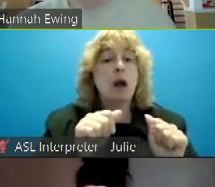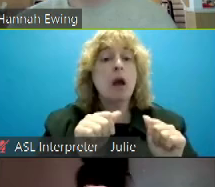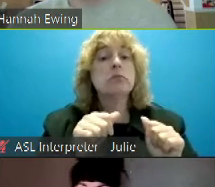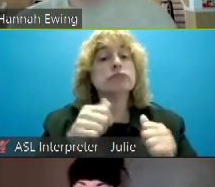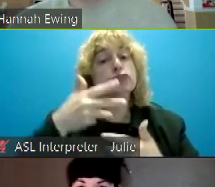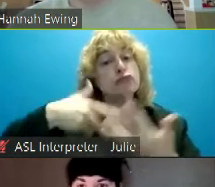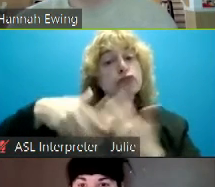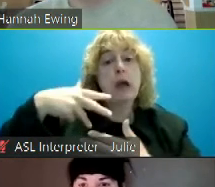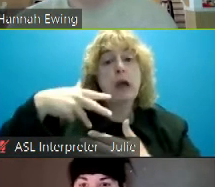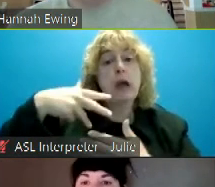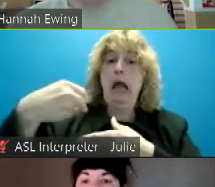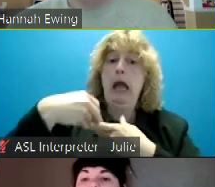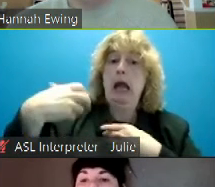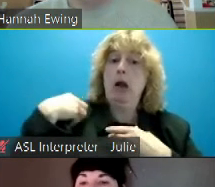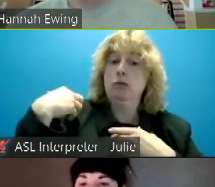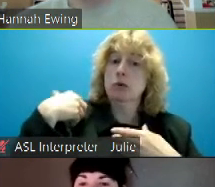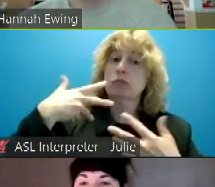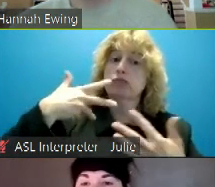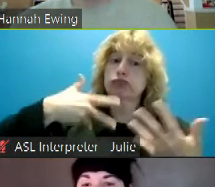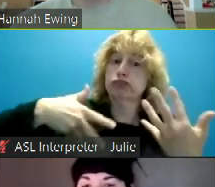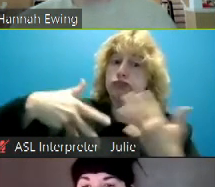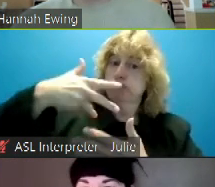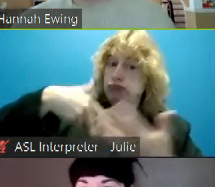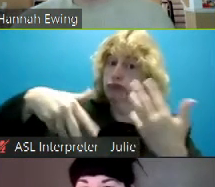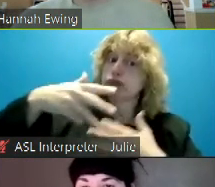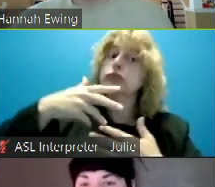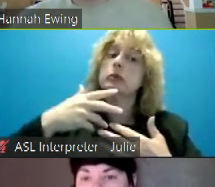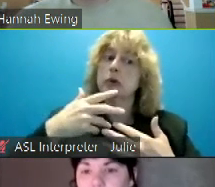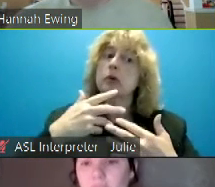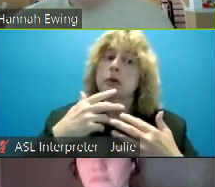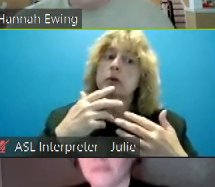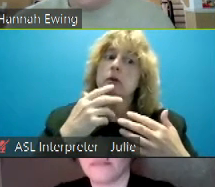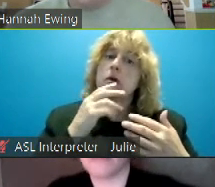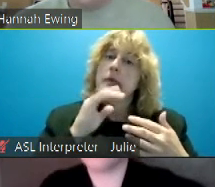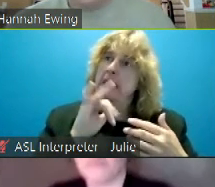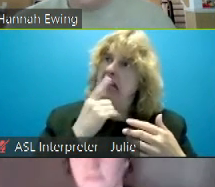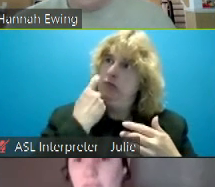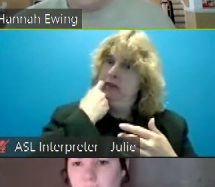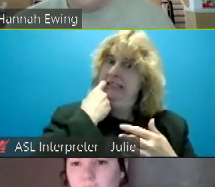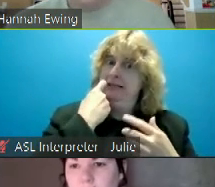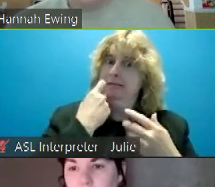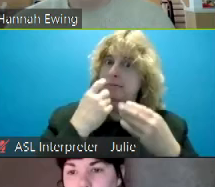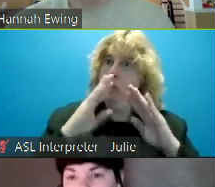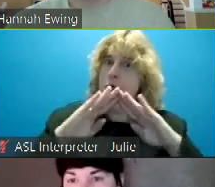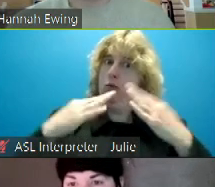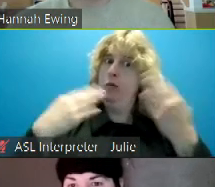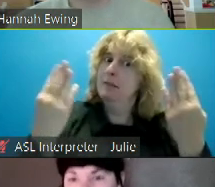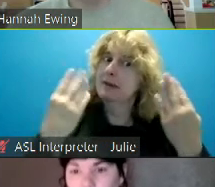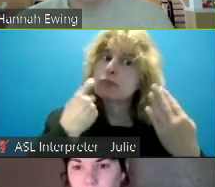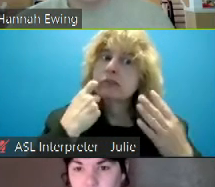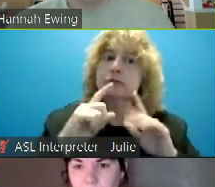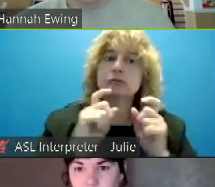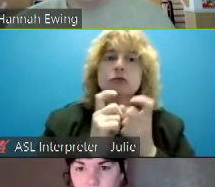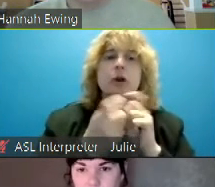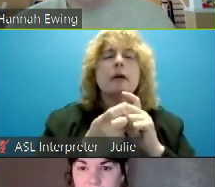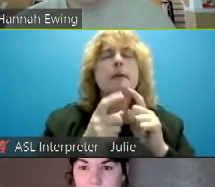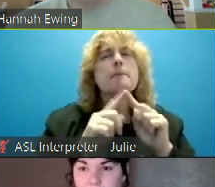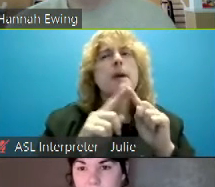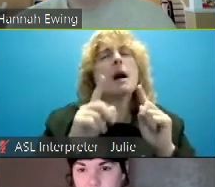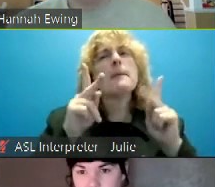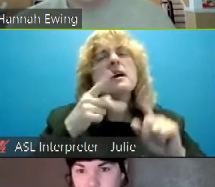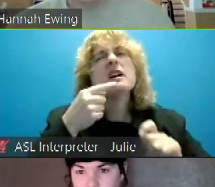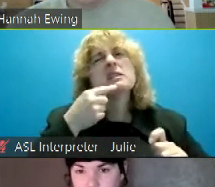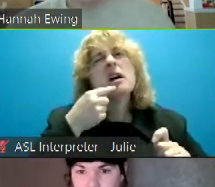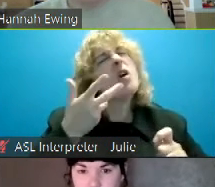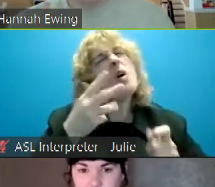and venues. And that's actually recently changed. So what does fully vaccinated mean? So fully vaccinated means that